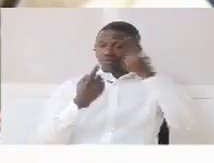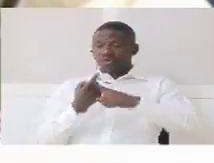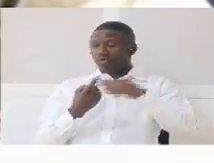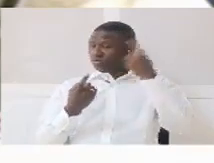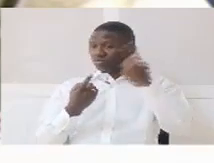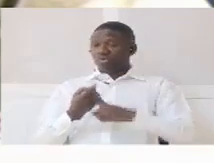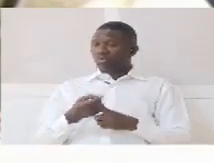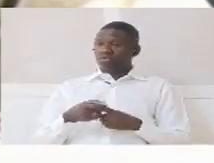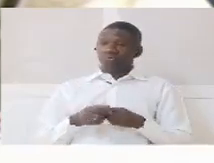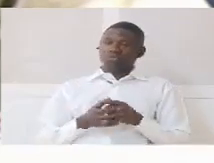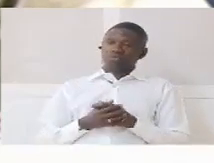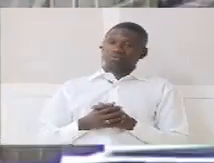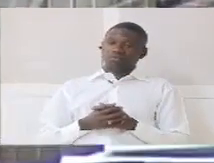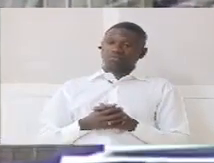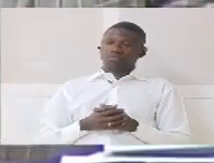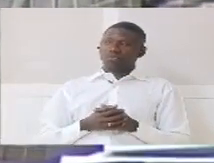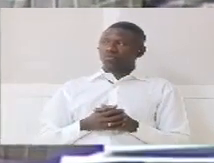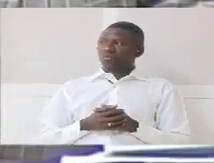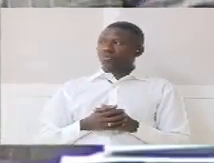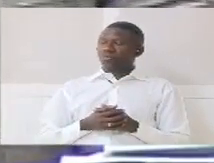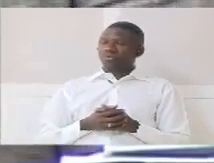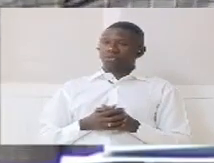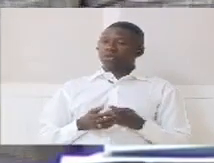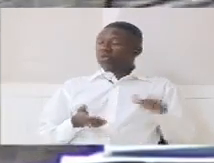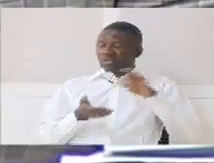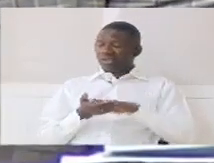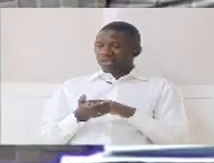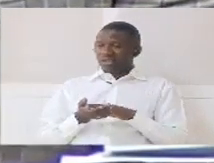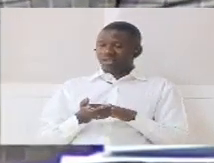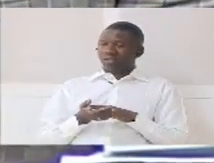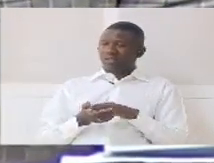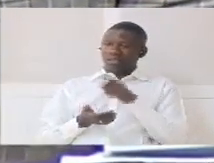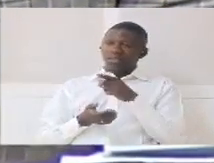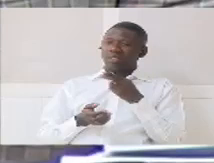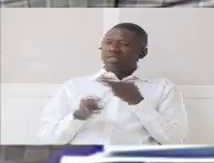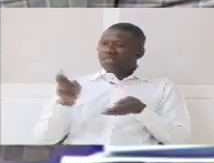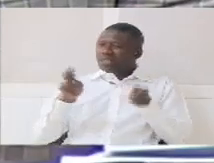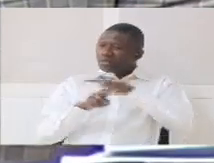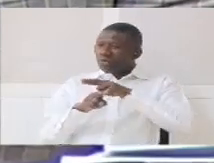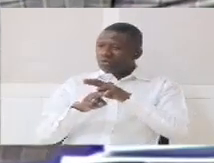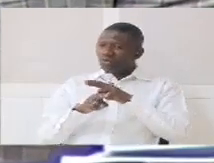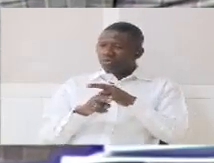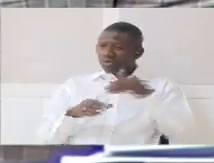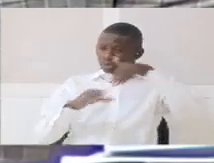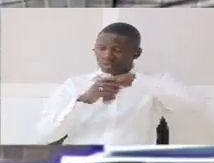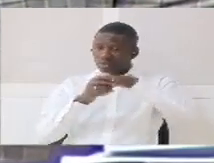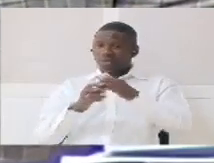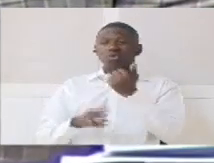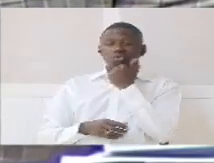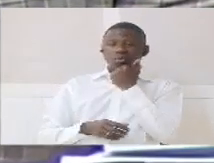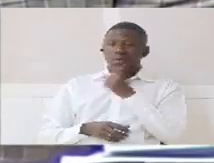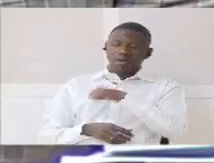On monthly basis. On that particular issue, would such reports include the number and details of detainees?